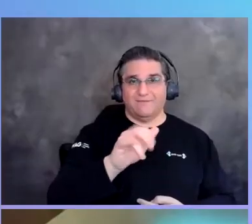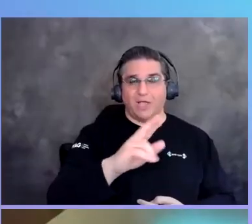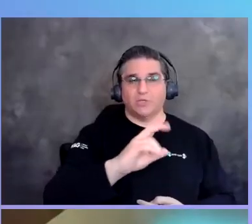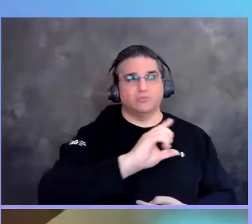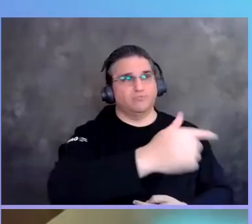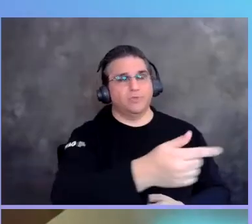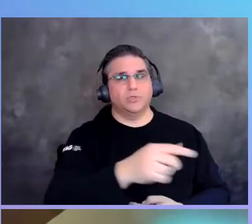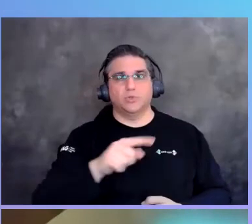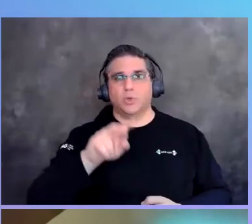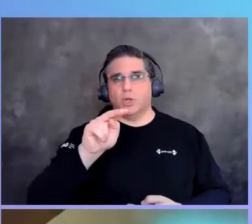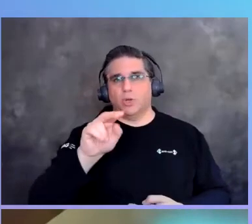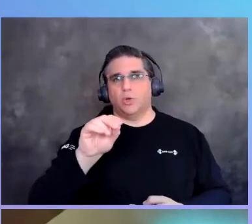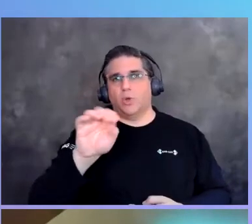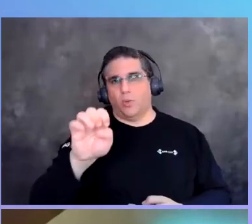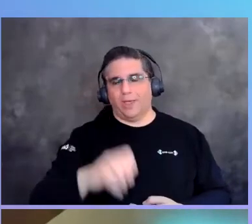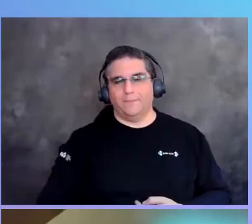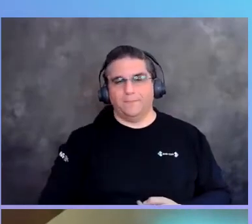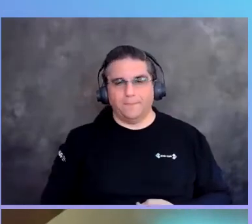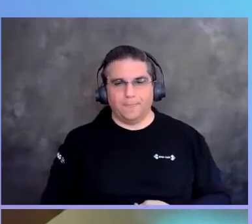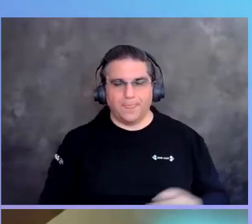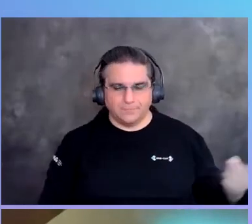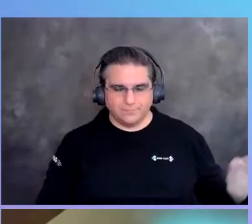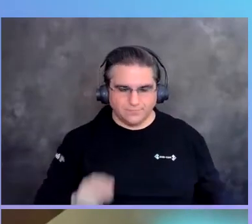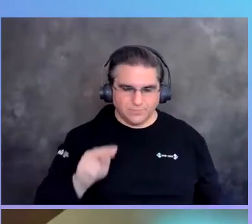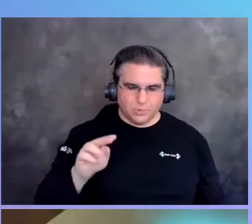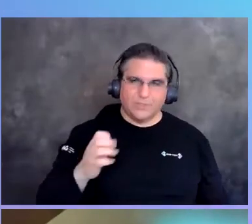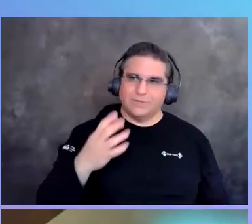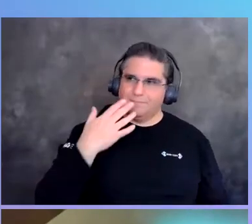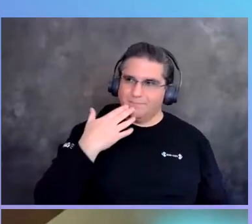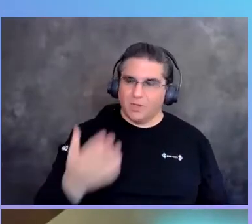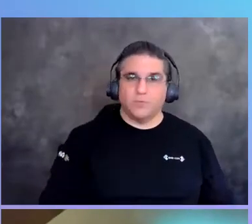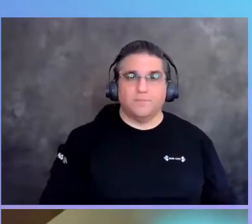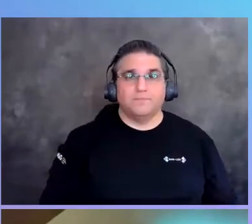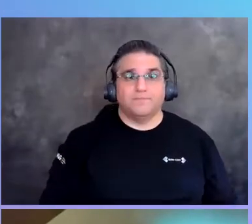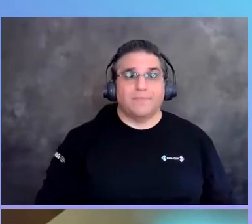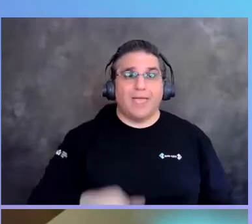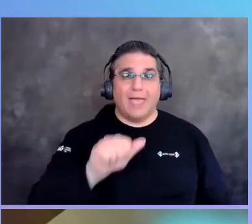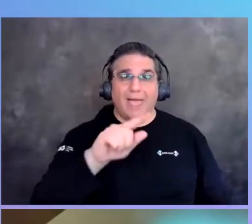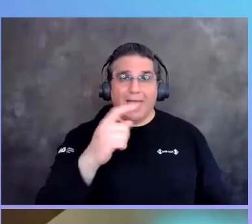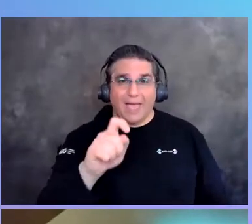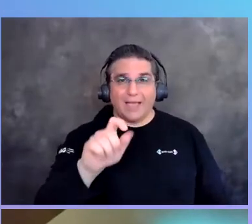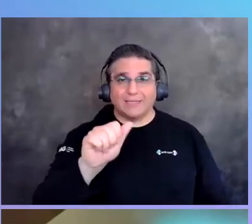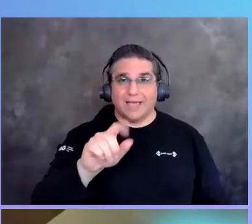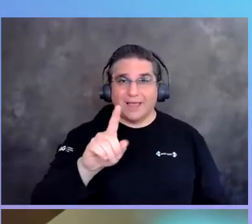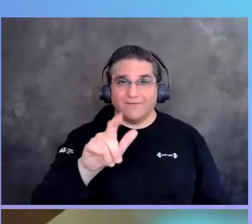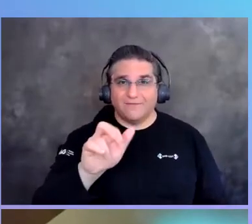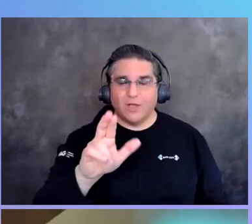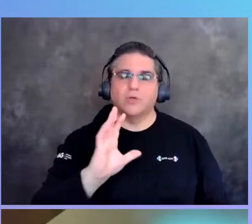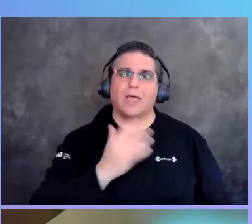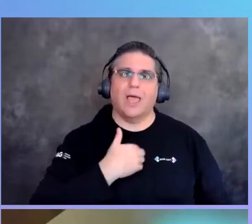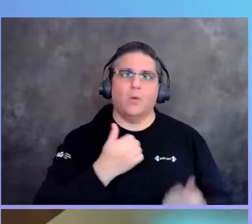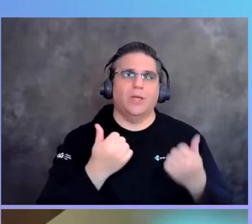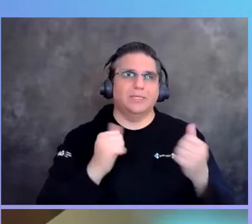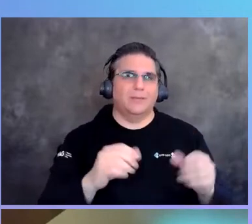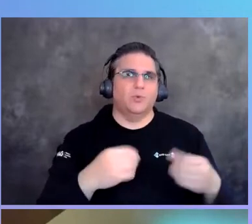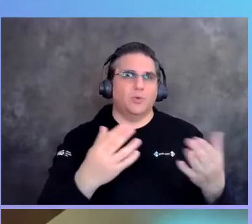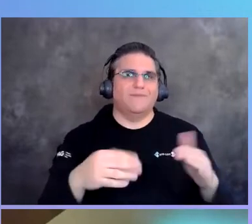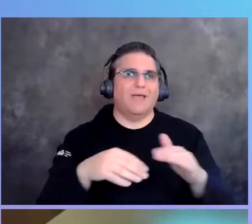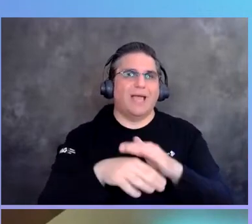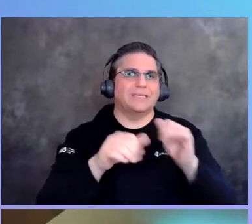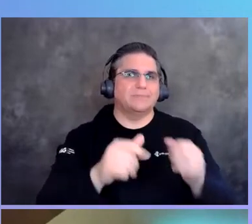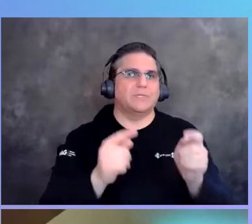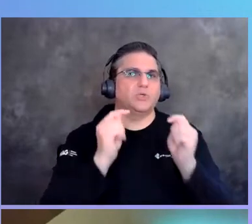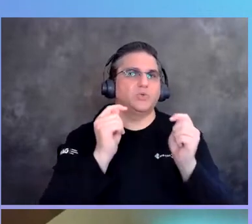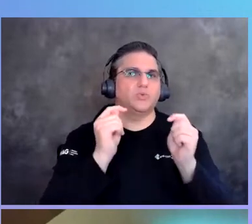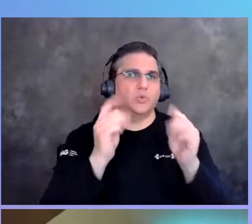Thank you, Dylan. Axe Advisor is our attempt at creating a personalized accessibility tutor that is able to adapt our body